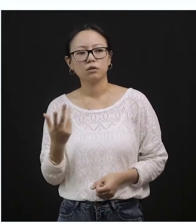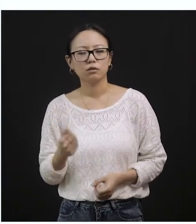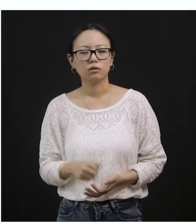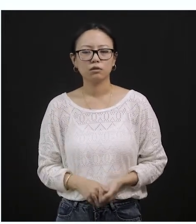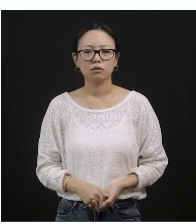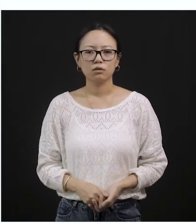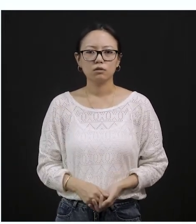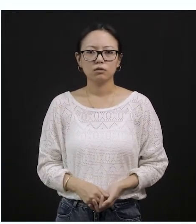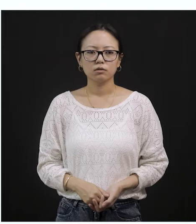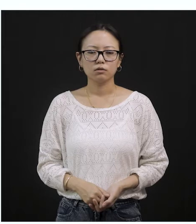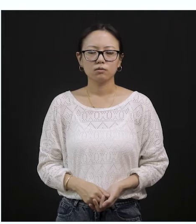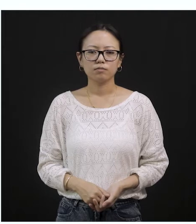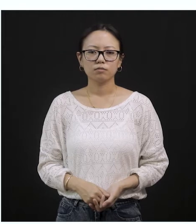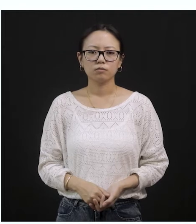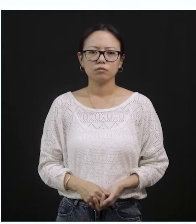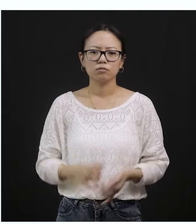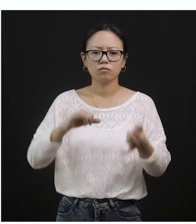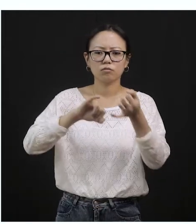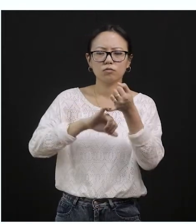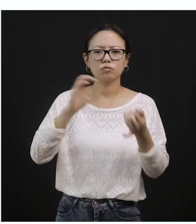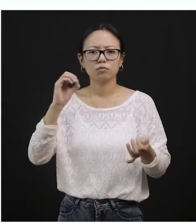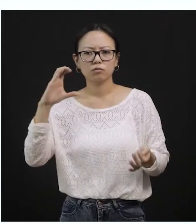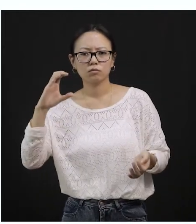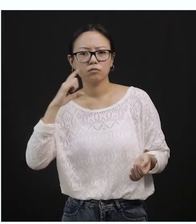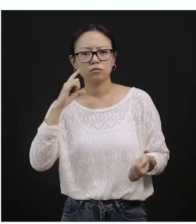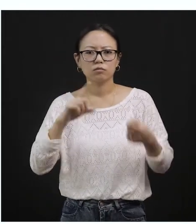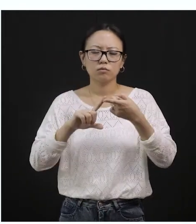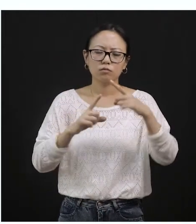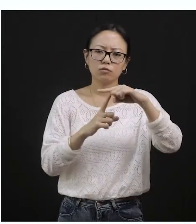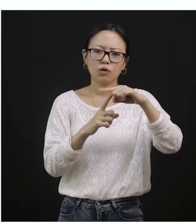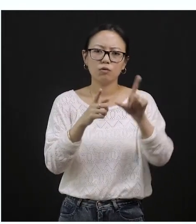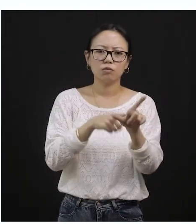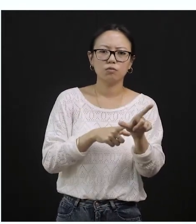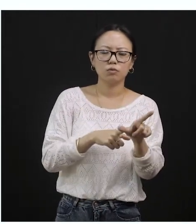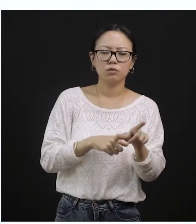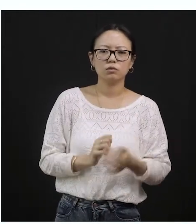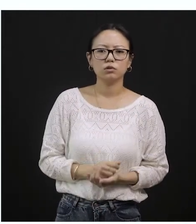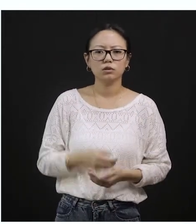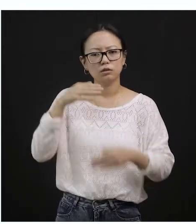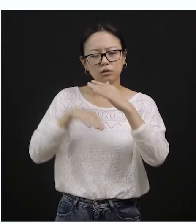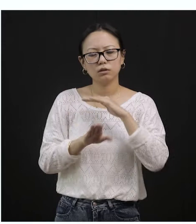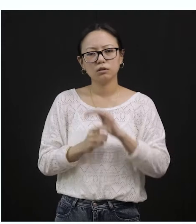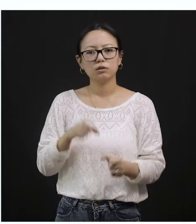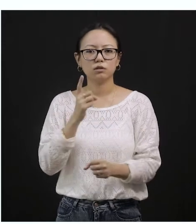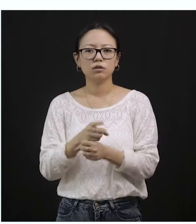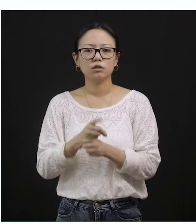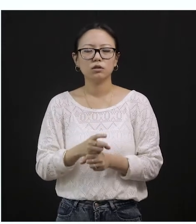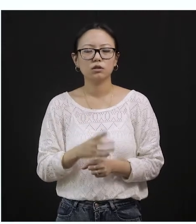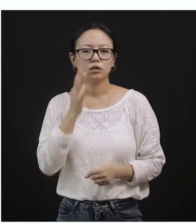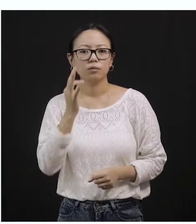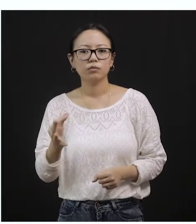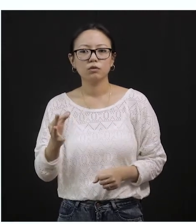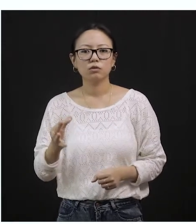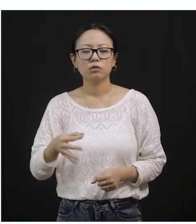very important in a society. Why? Because they used to mold and shape the life of the youngsters like you all.